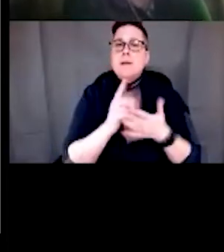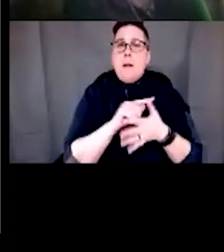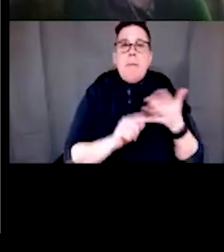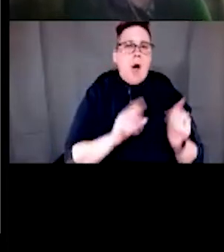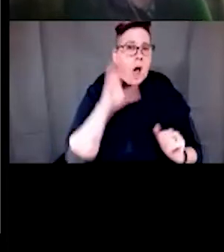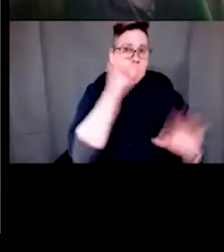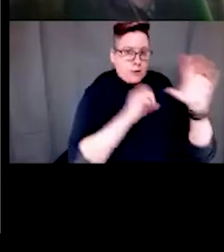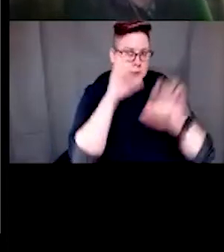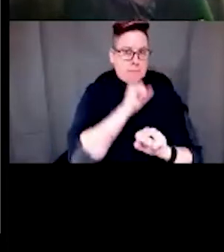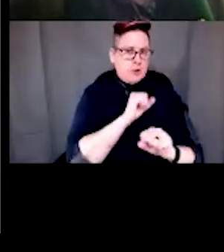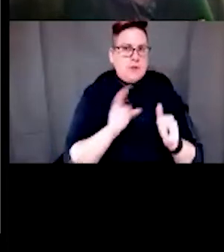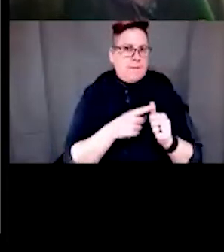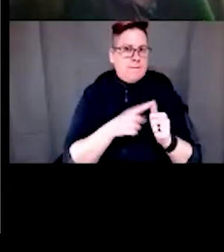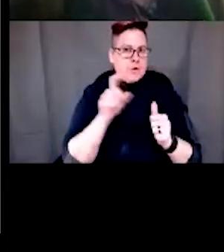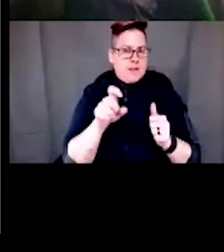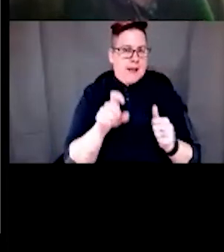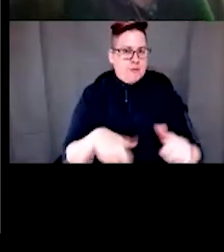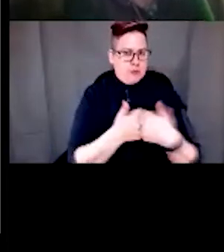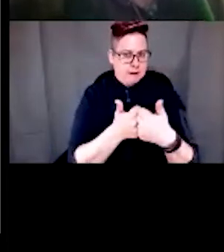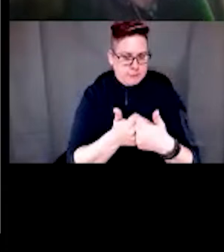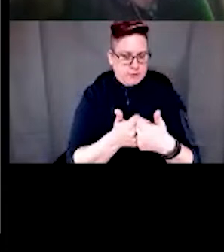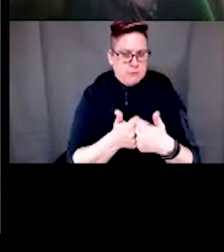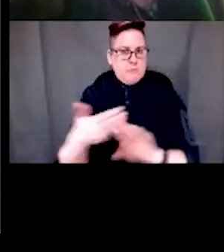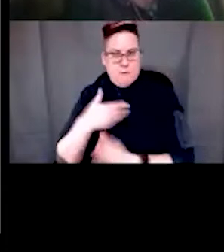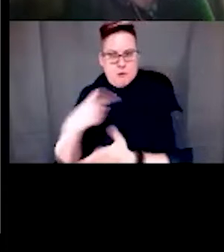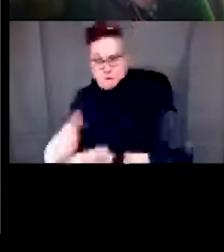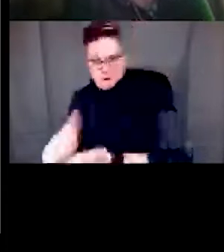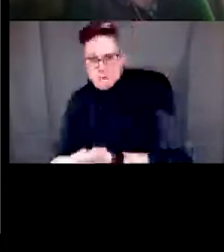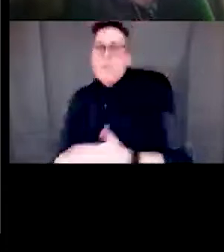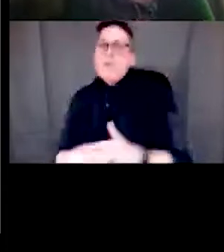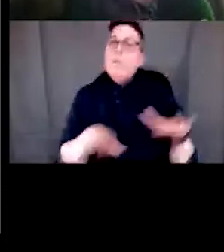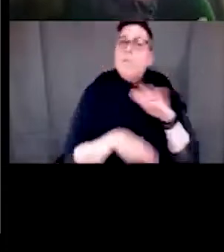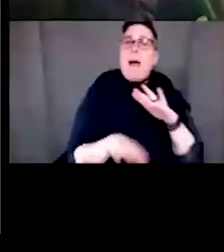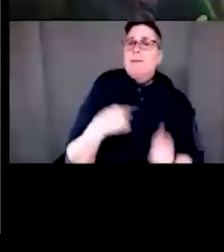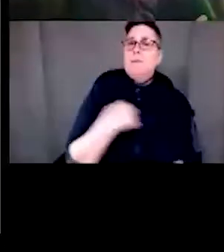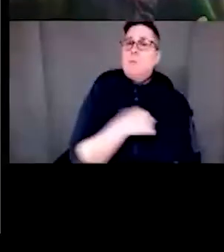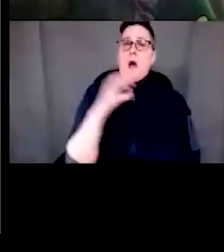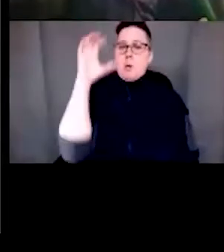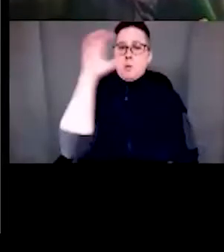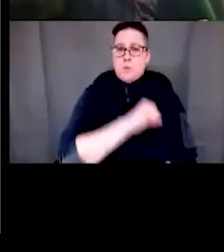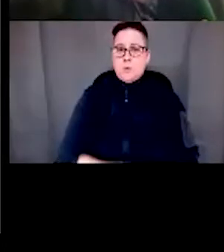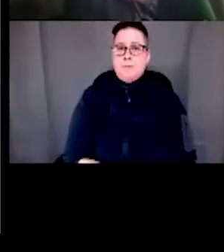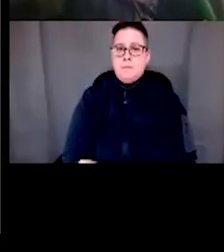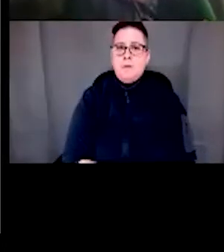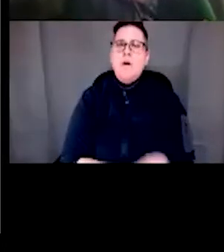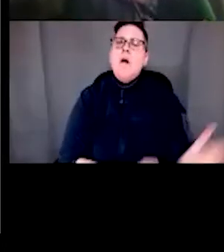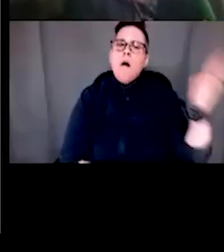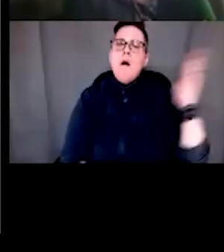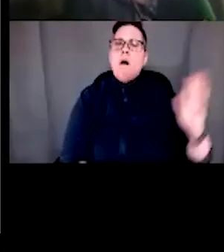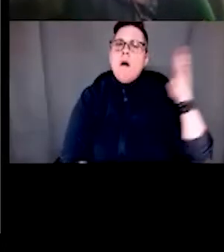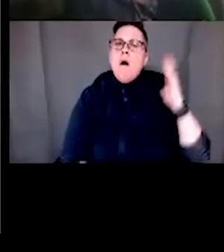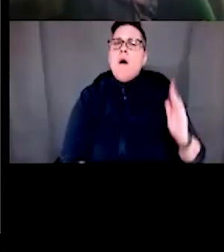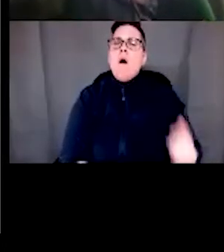talk about this. And the basic assumption is that the older paradigm that